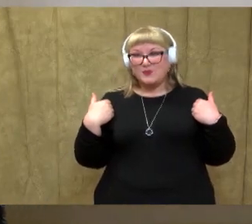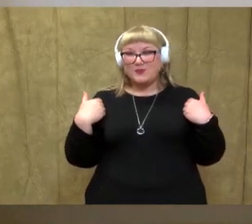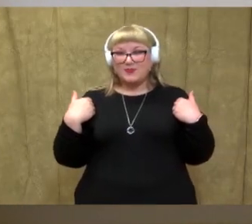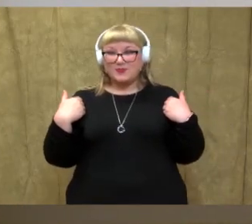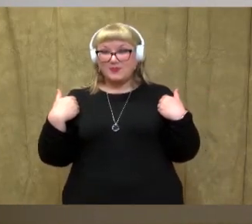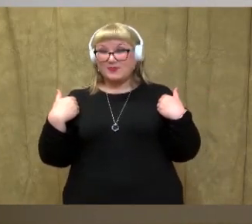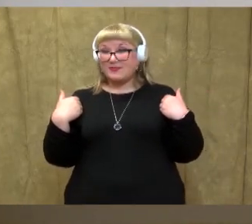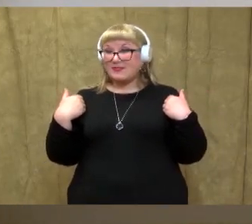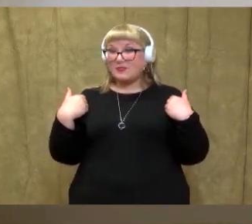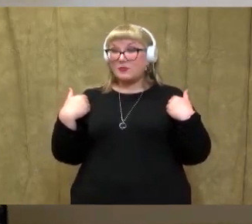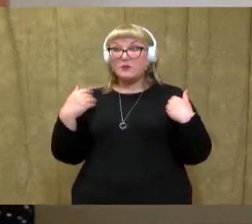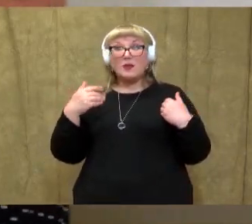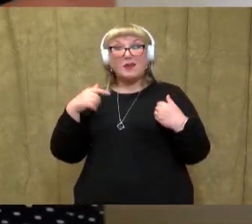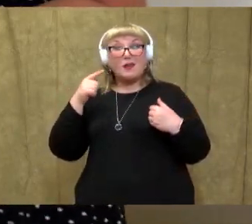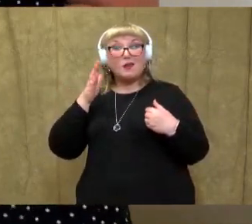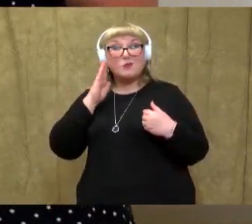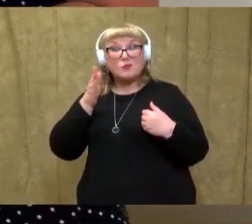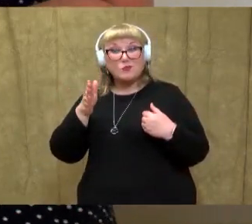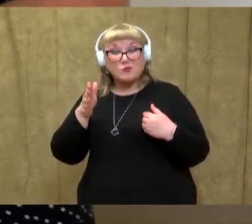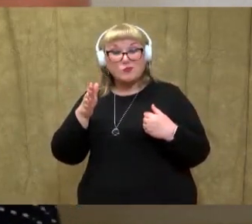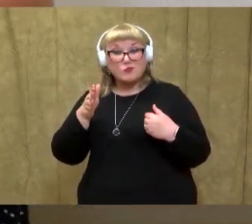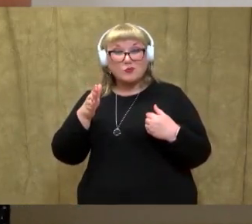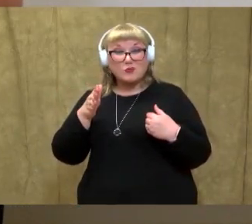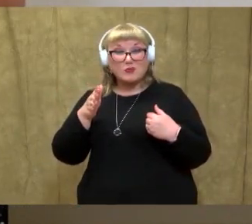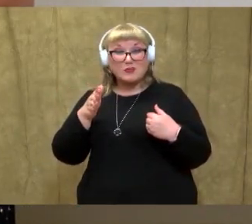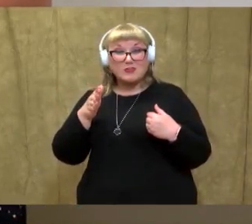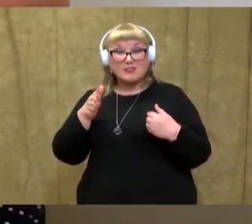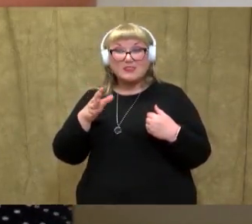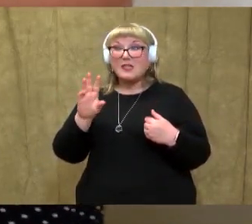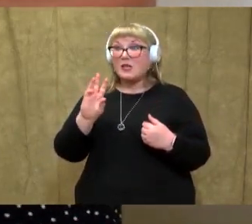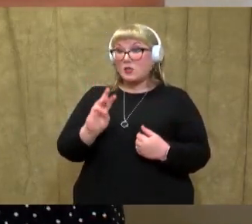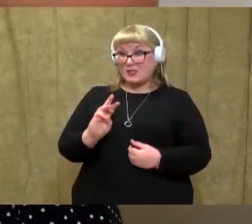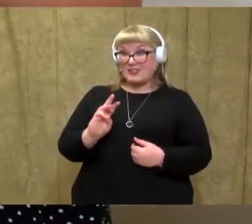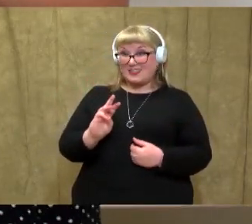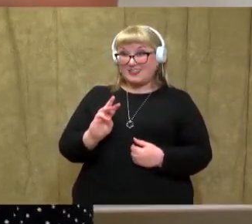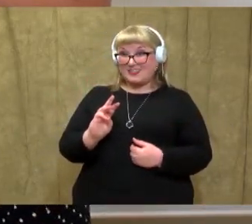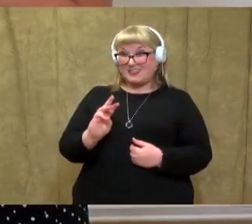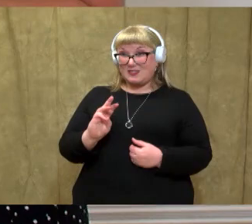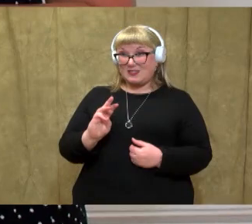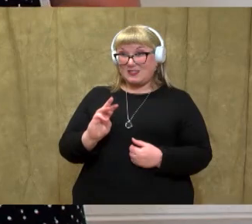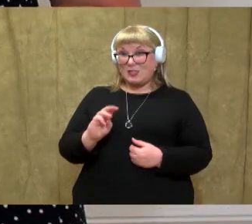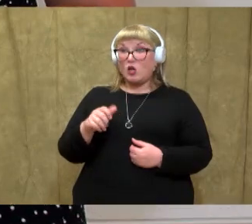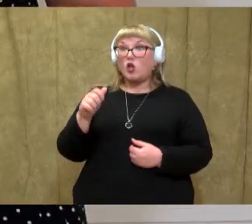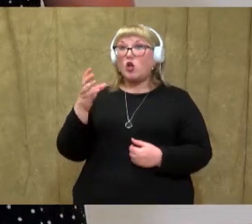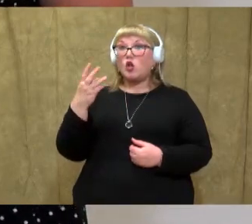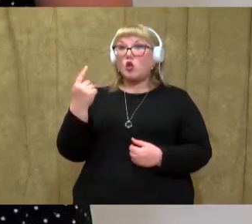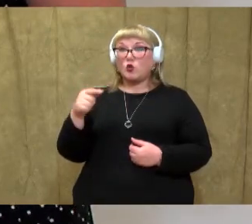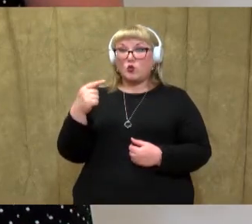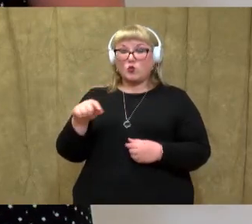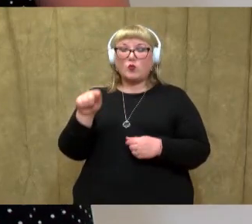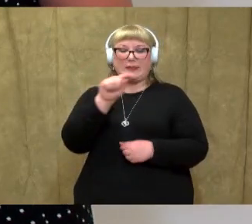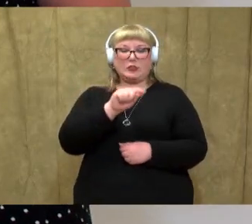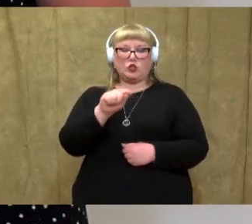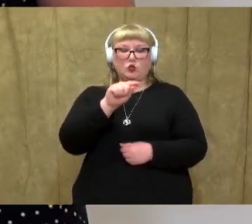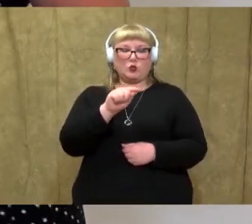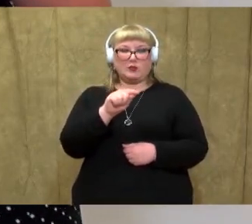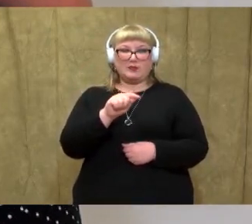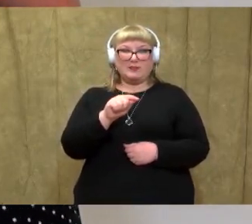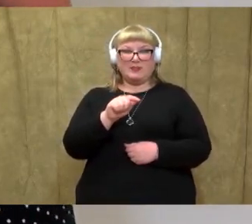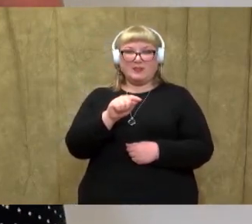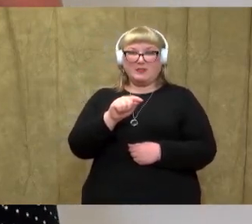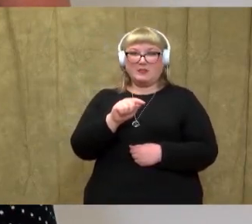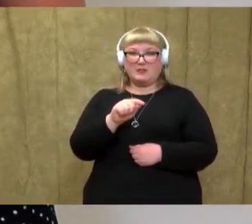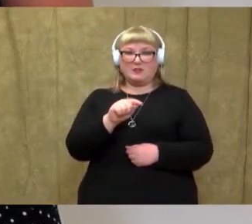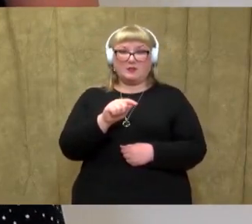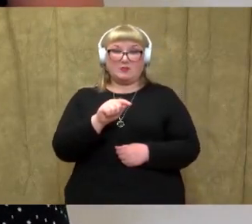frame. So I am going to put 6 green dots in my 10 frame for